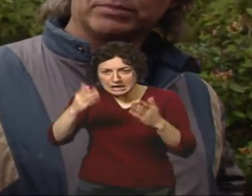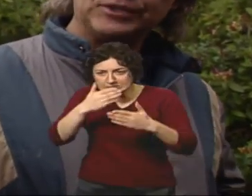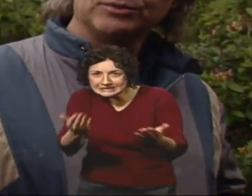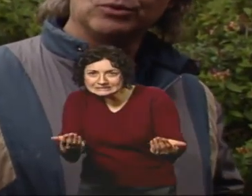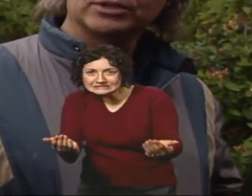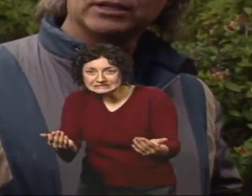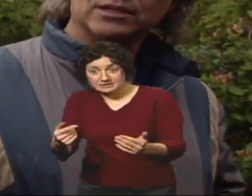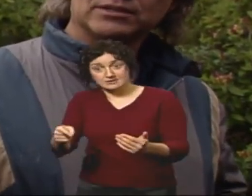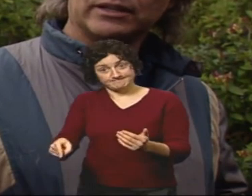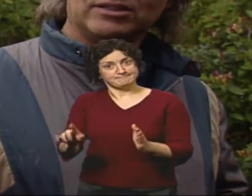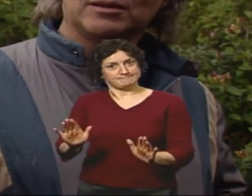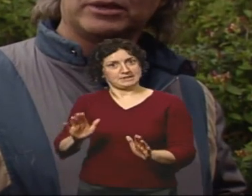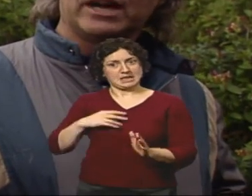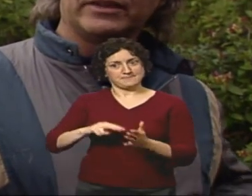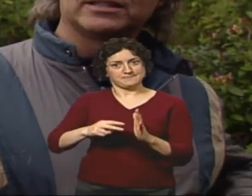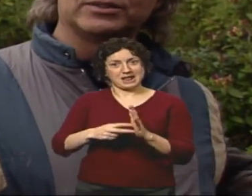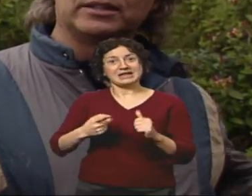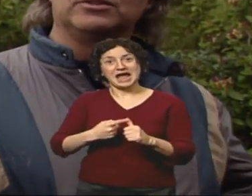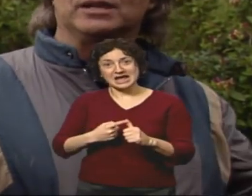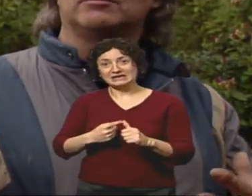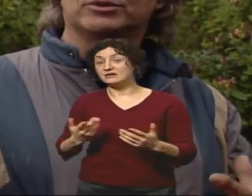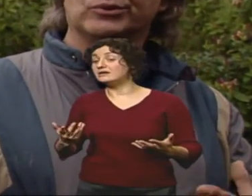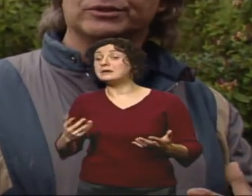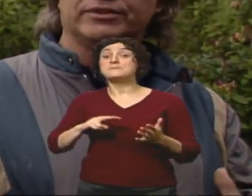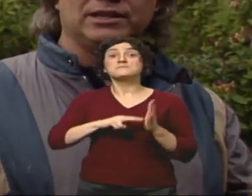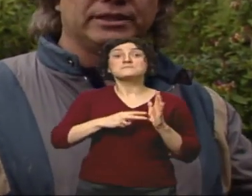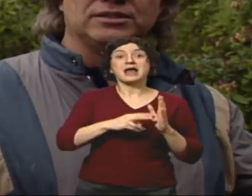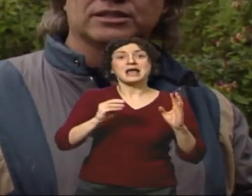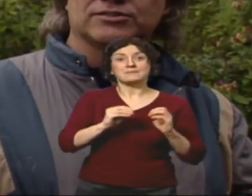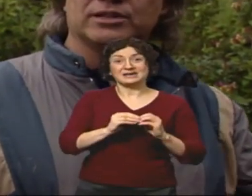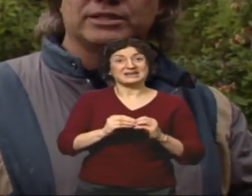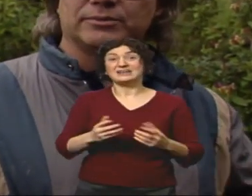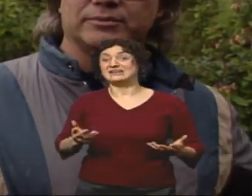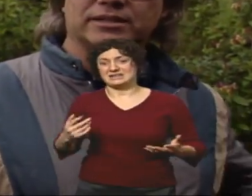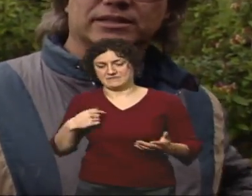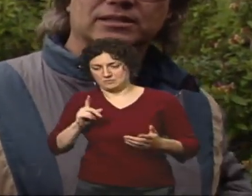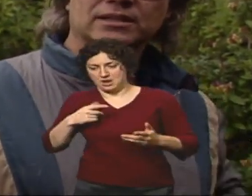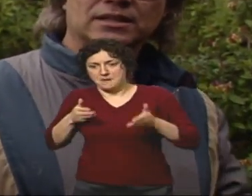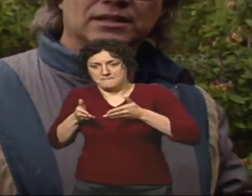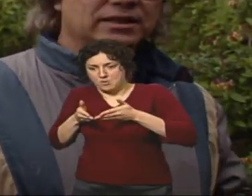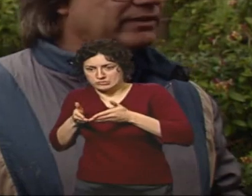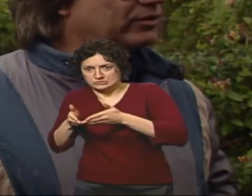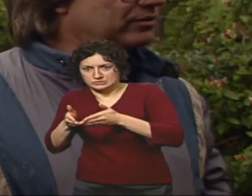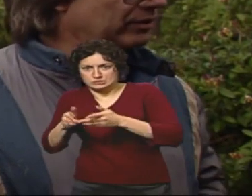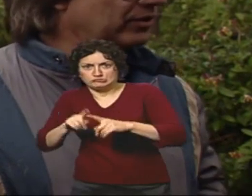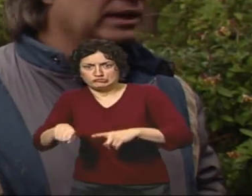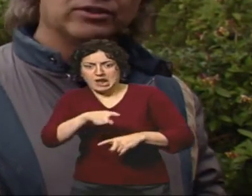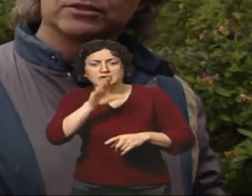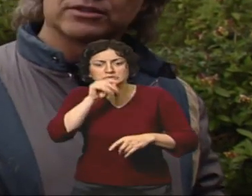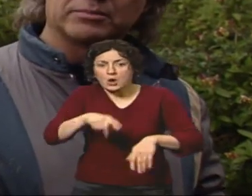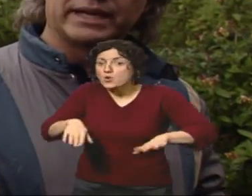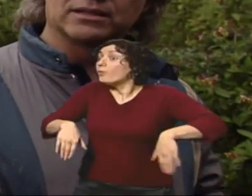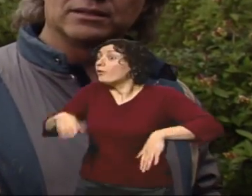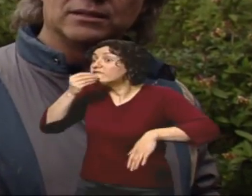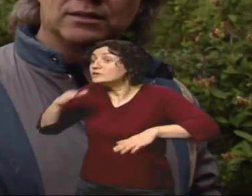be to put the boat in the water so there is somebody out there, so as they do come towards the feeding, we can just try to edge them in a bit tighter. Keep them on the side. And if you, two of you can have